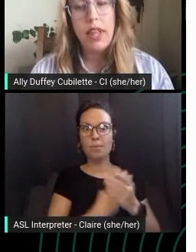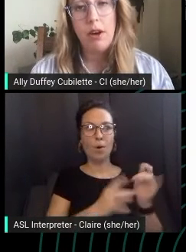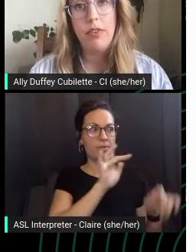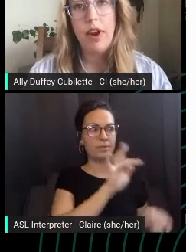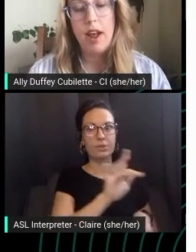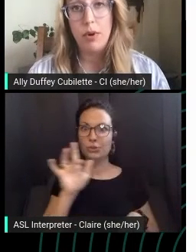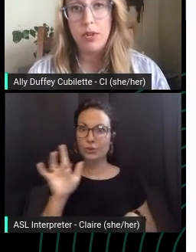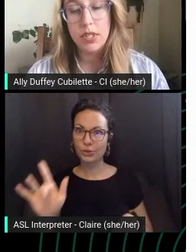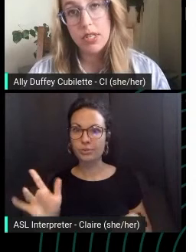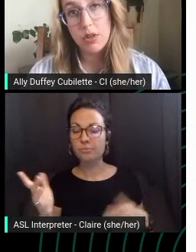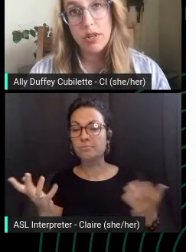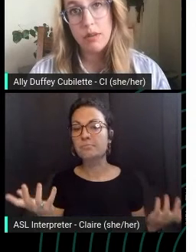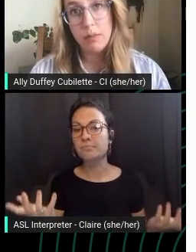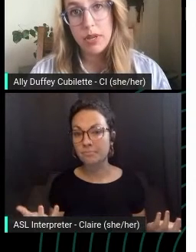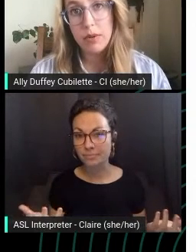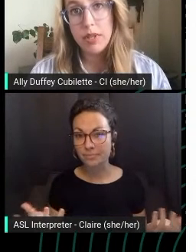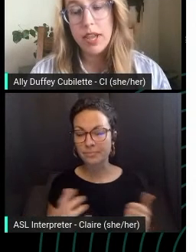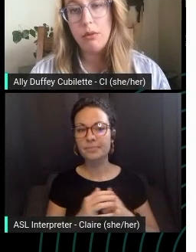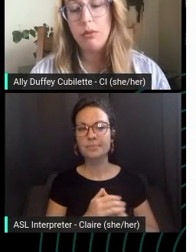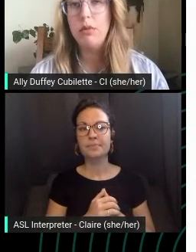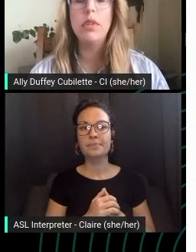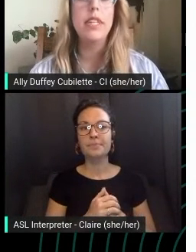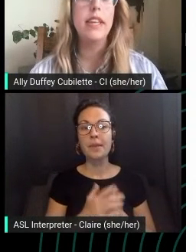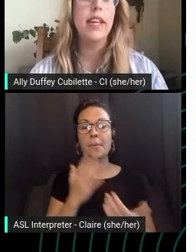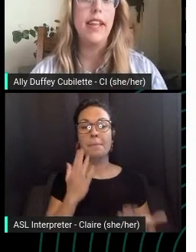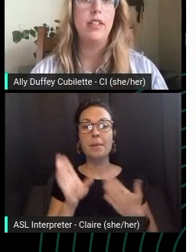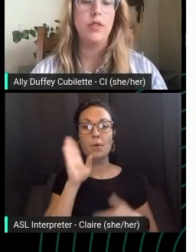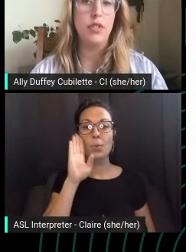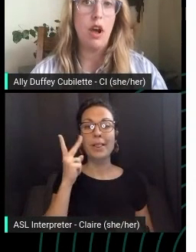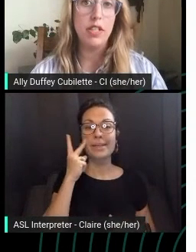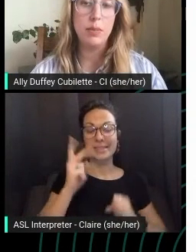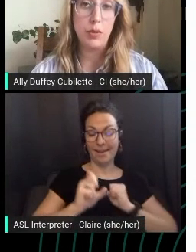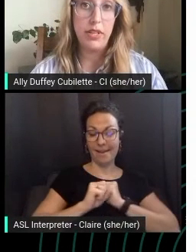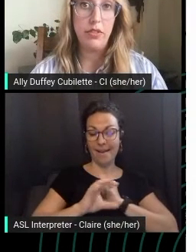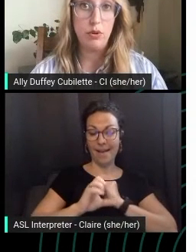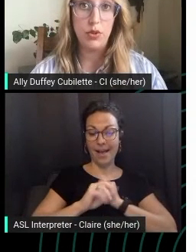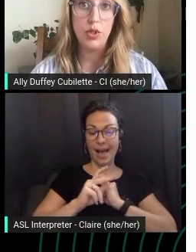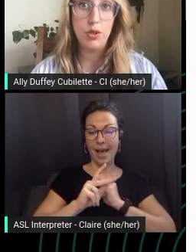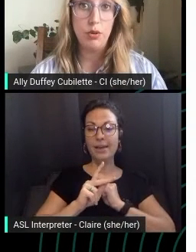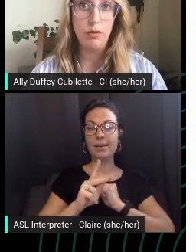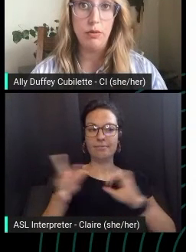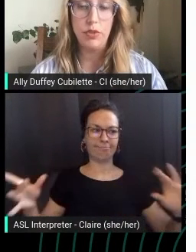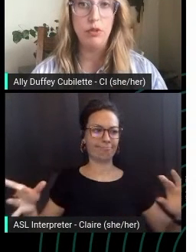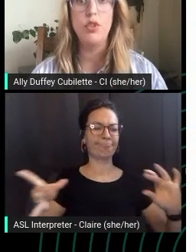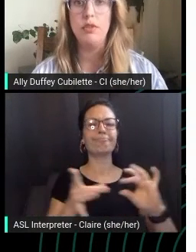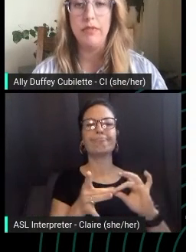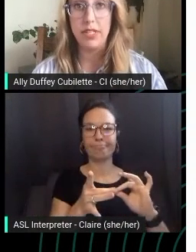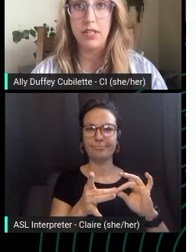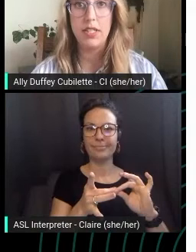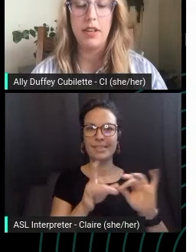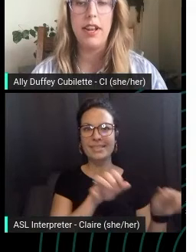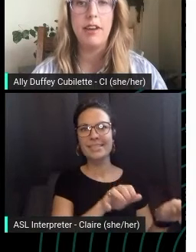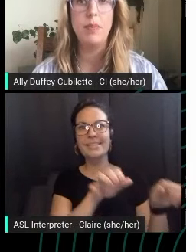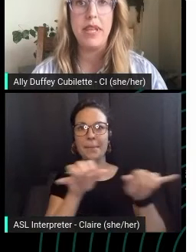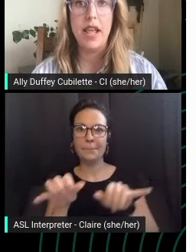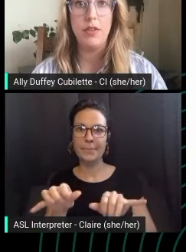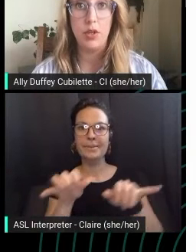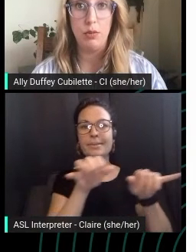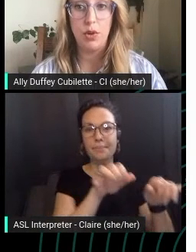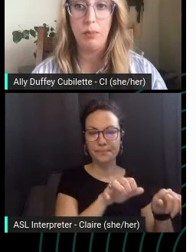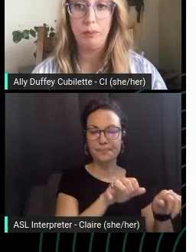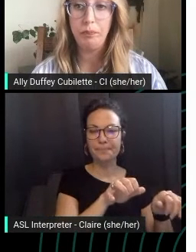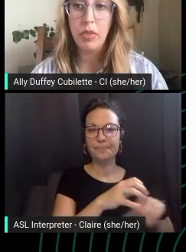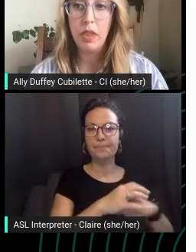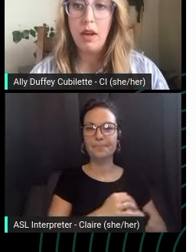also allowed for ad personalization in my Google account, Google can then connect the dots between those two visits and connect me